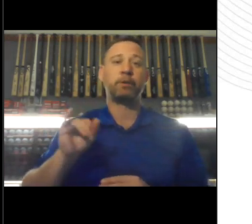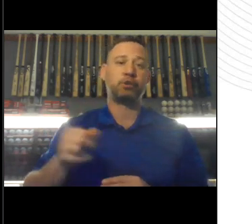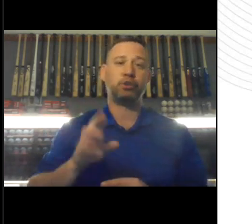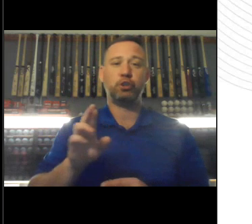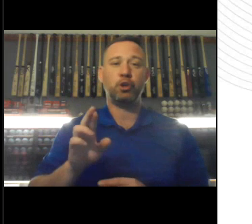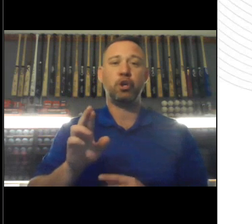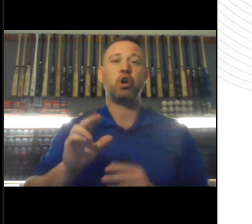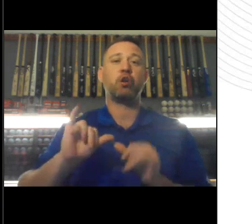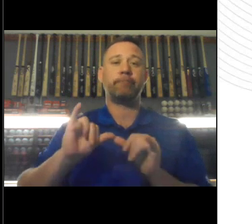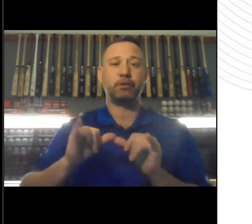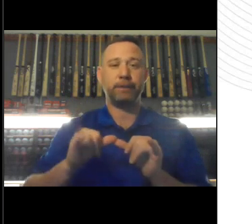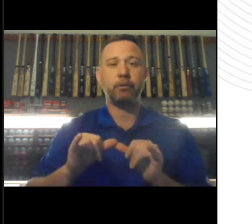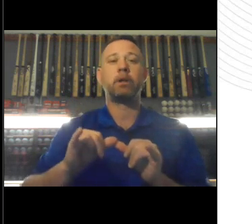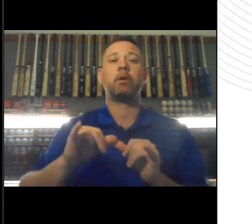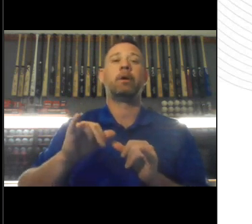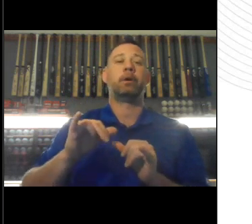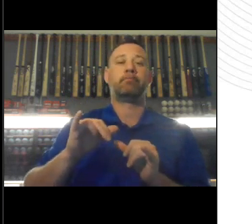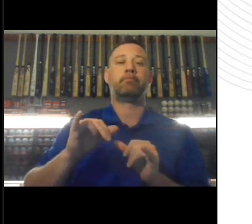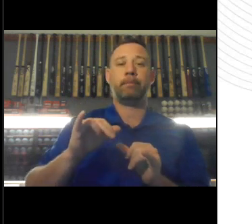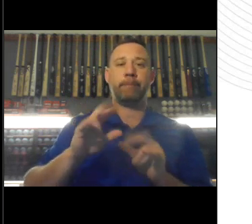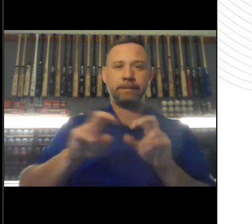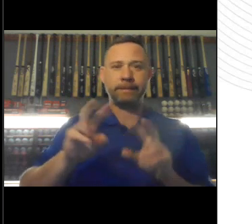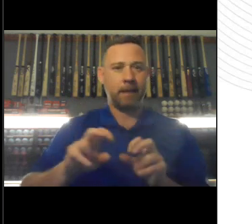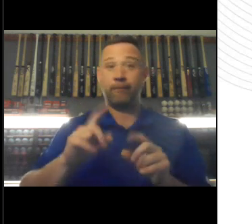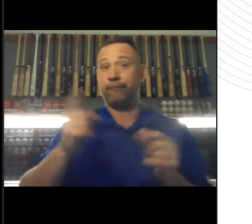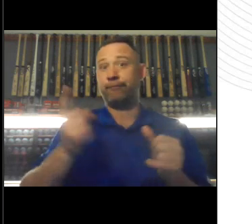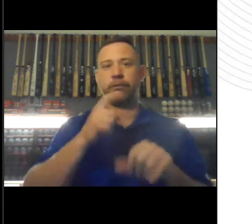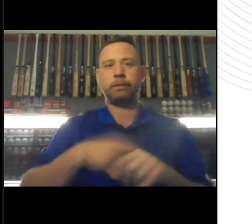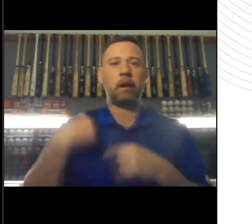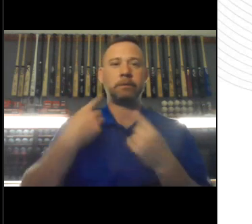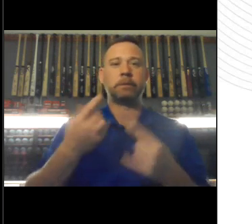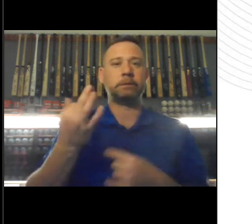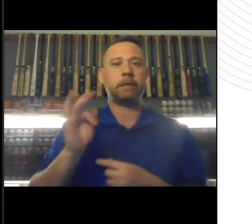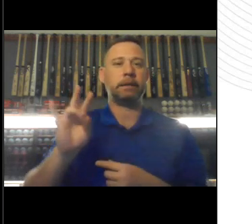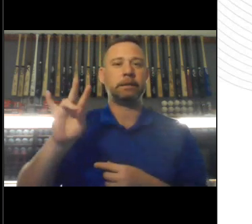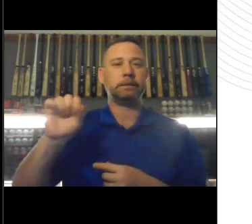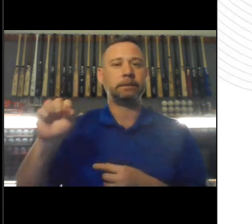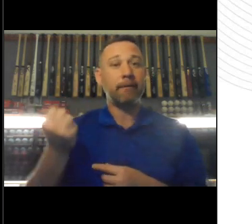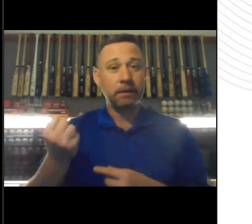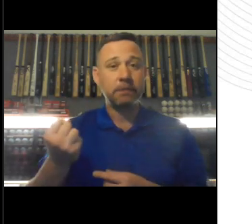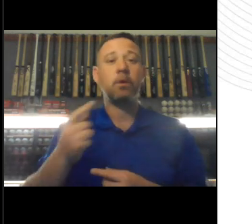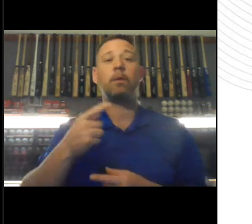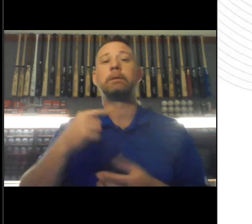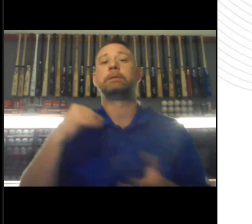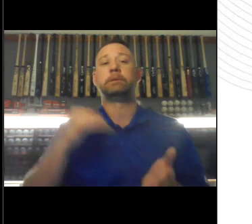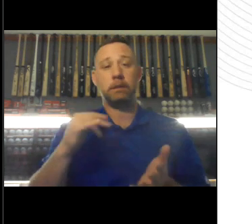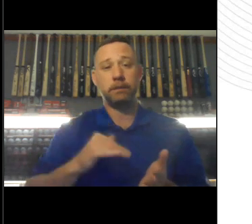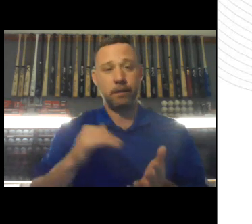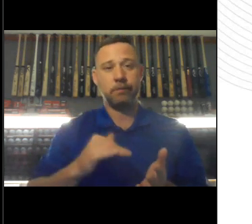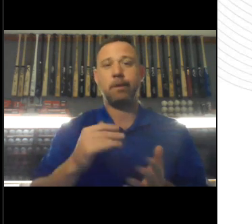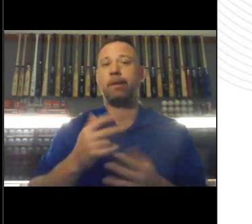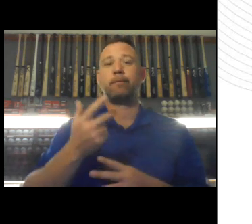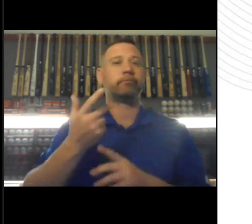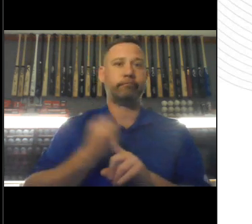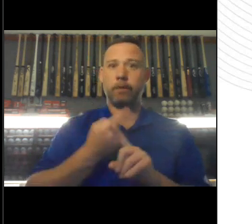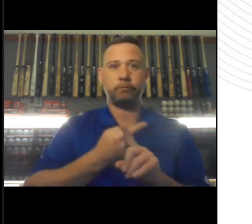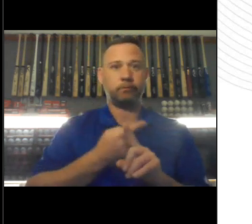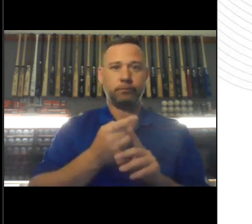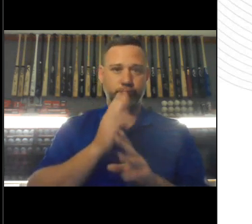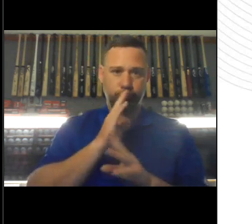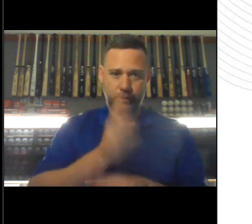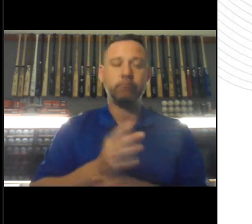technician exams for the first time since the 1970s. And Jeremy studied very, very hard, 3 months straight, was able to pass that